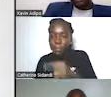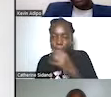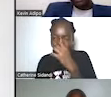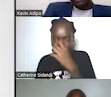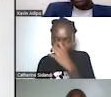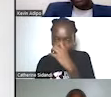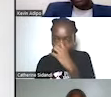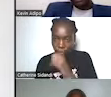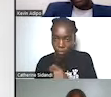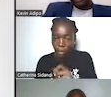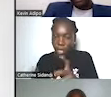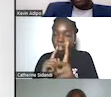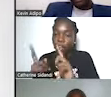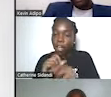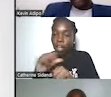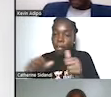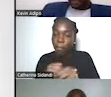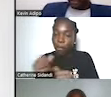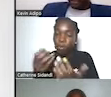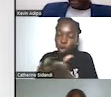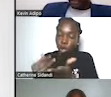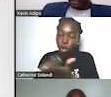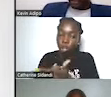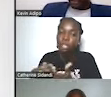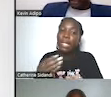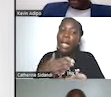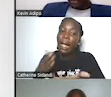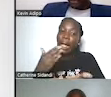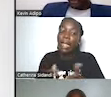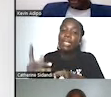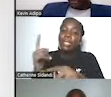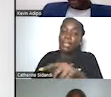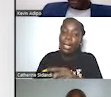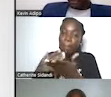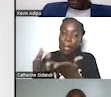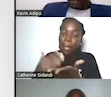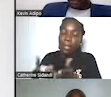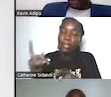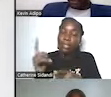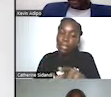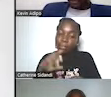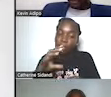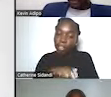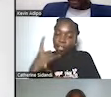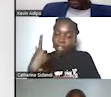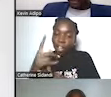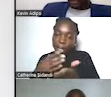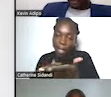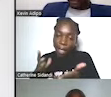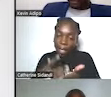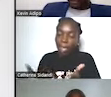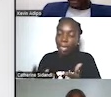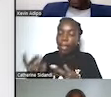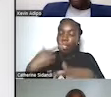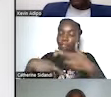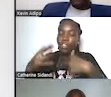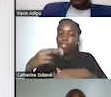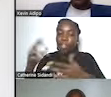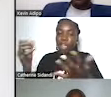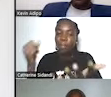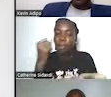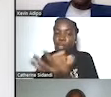what else? Cost per hire. He's talked about time to hire, time it takes to hire, revenue per employee, which you have mentioned.